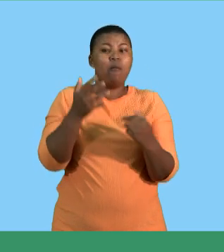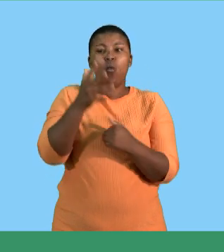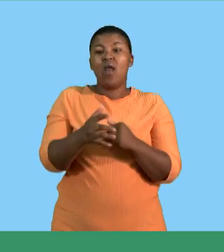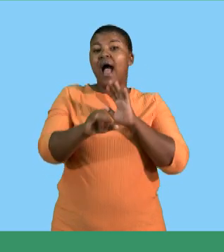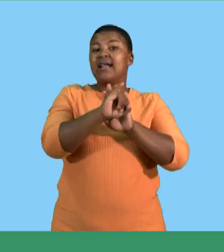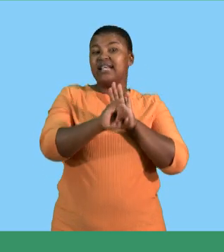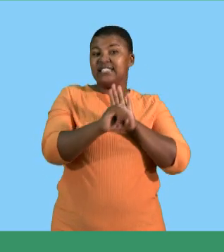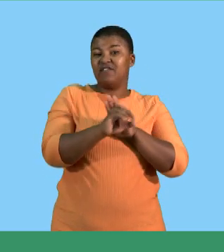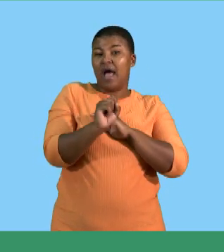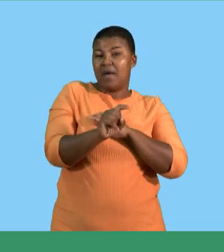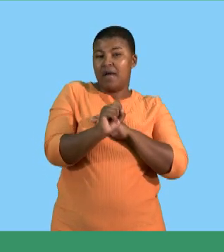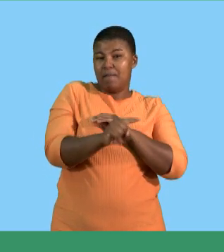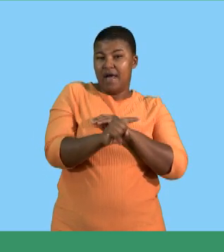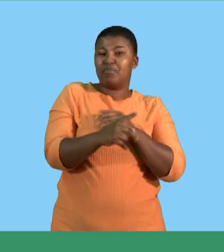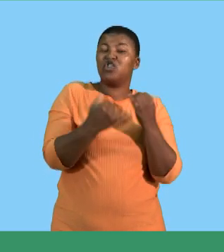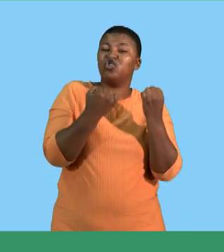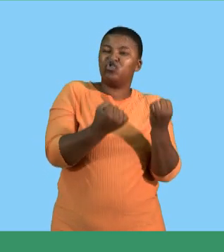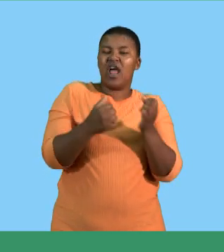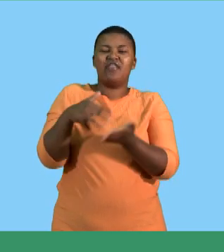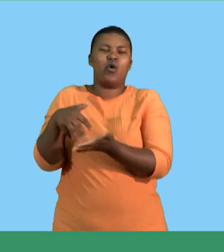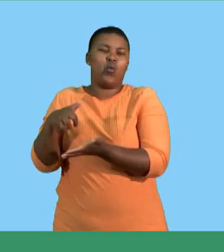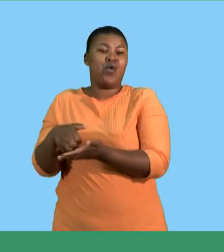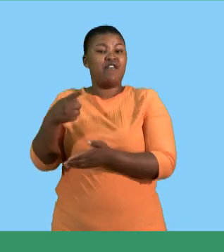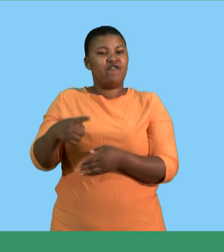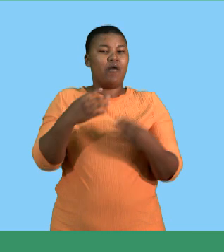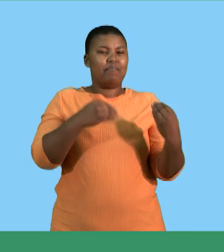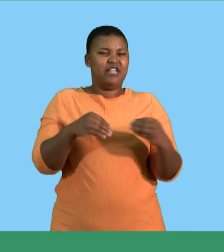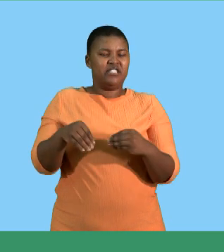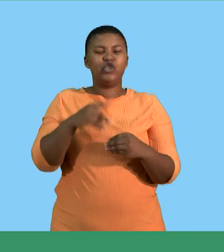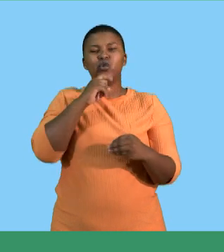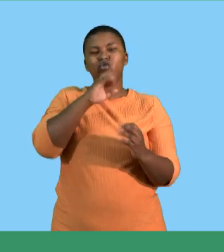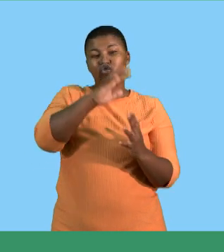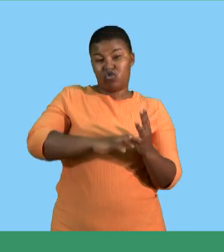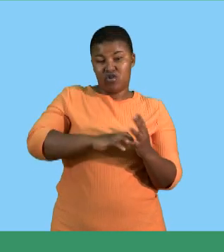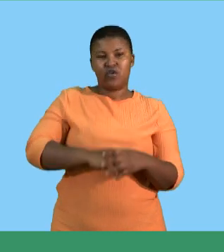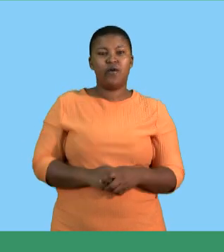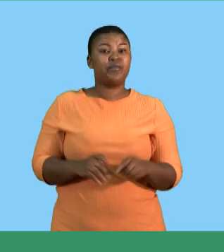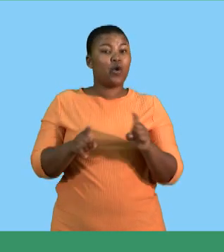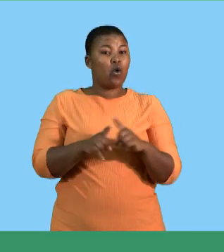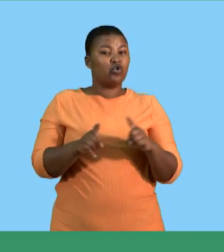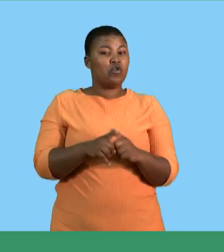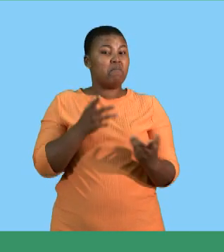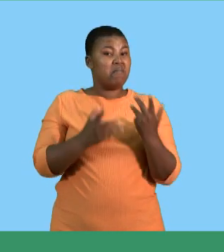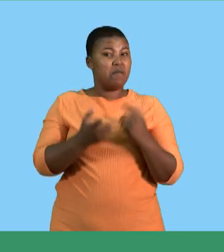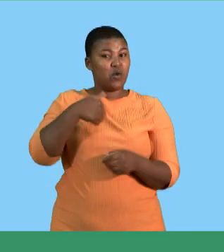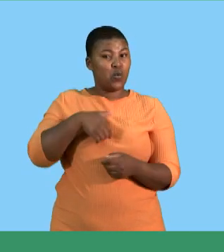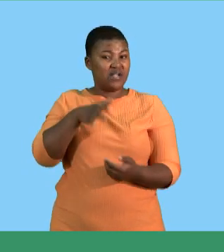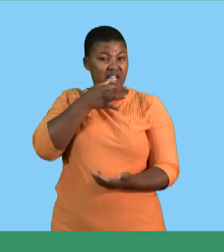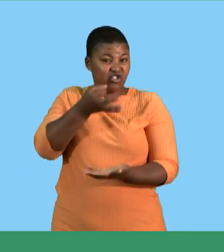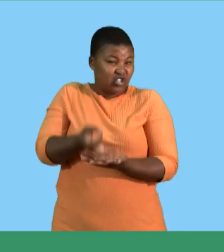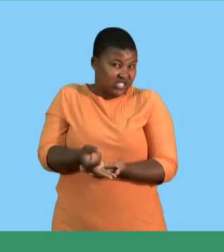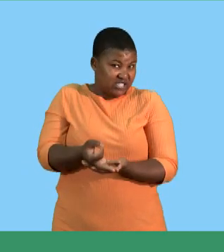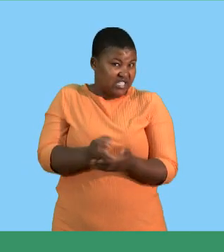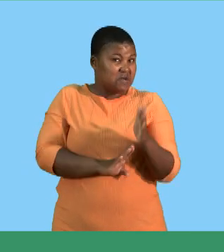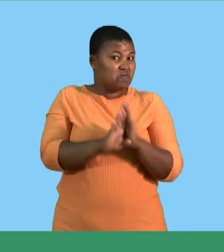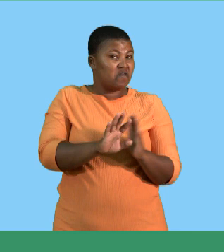to identify these strengths and weaknesses out of a scenario and then also be able to recommend how